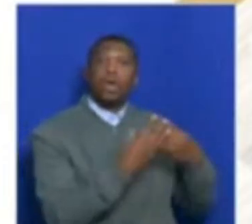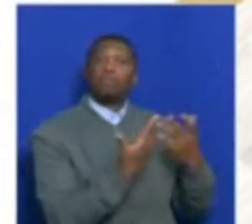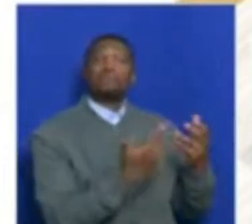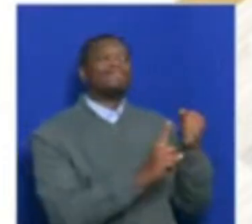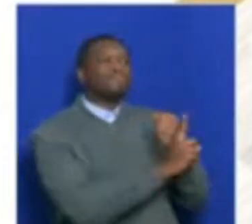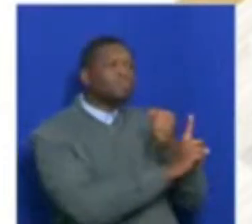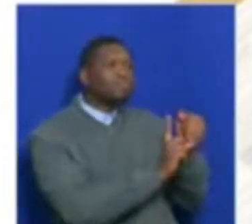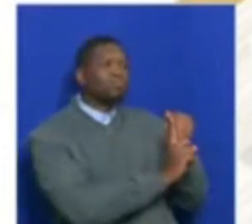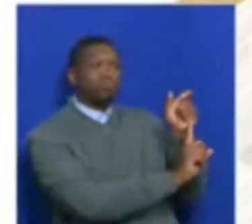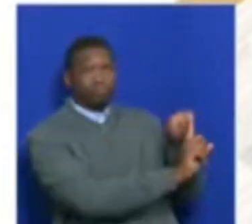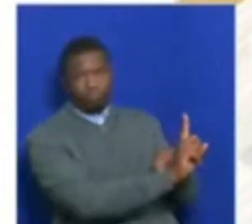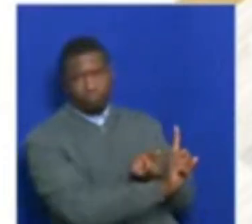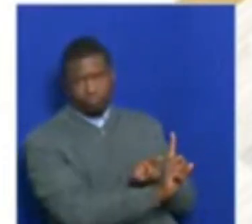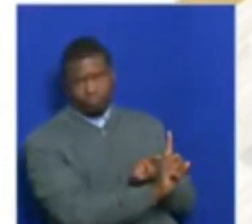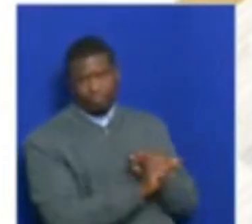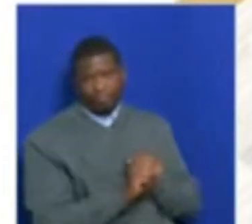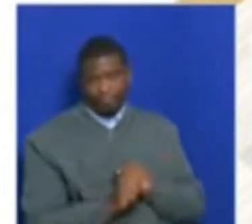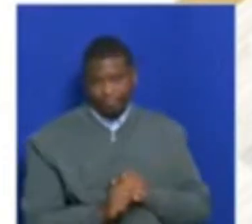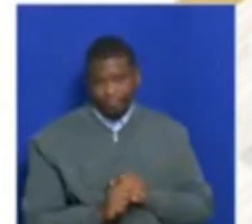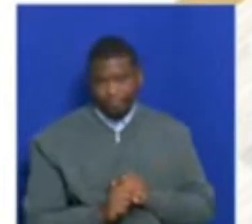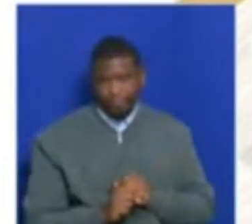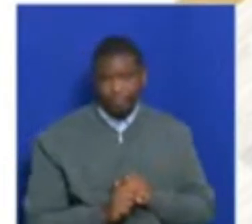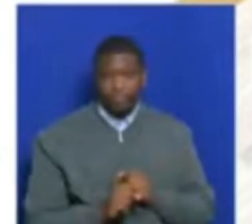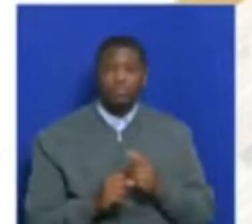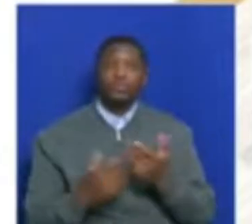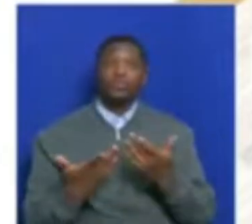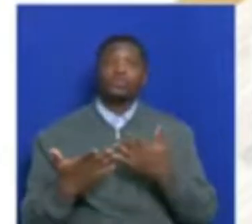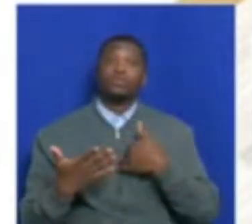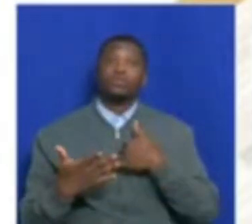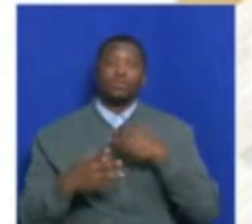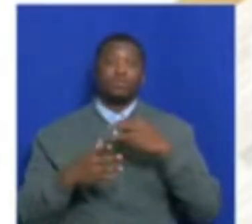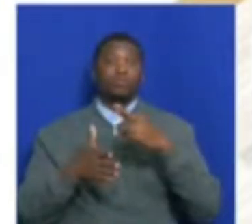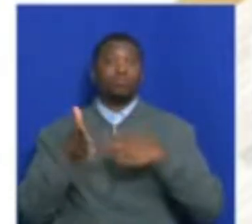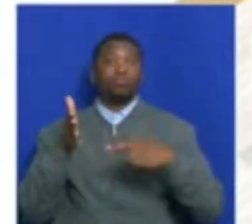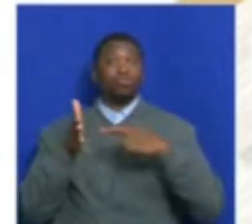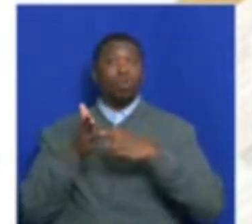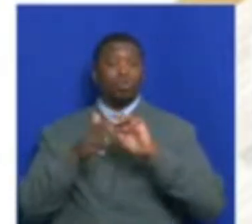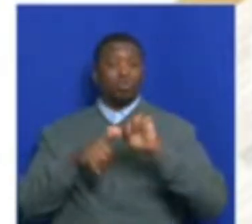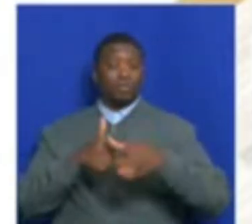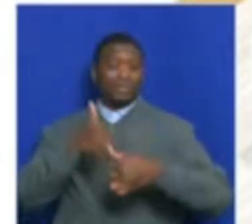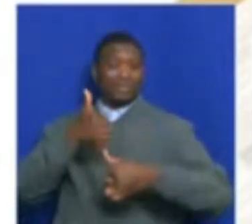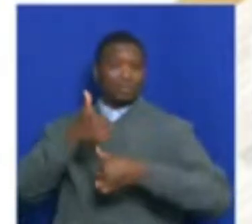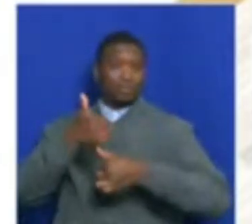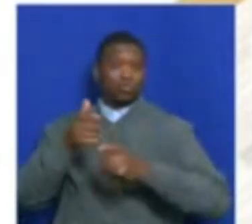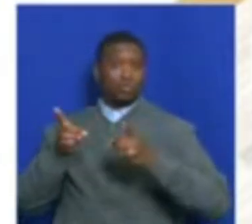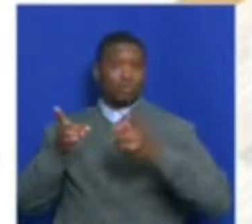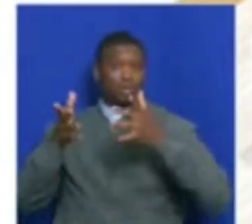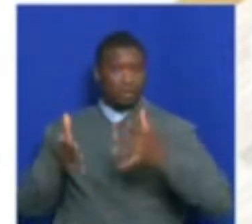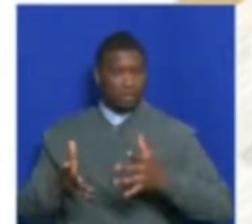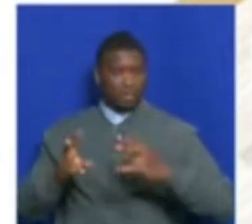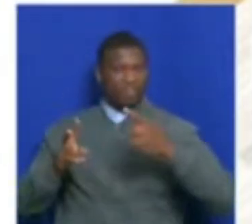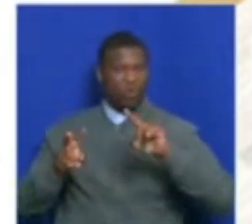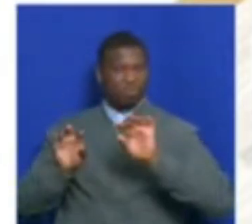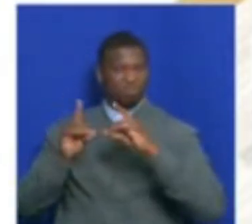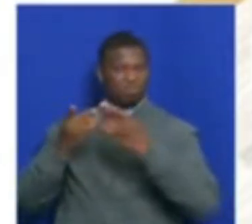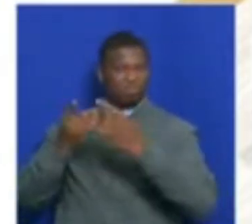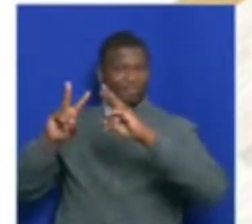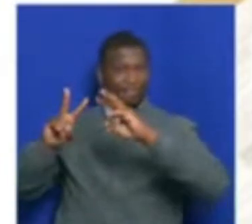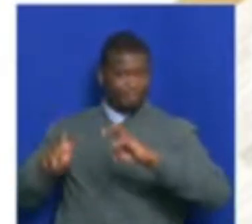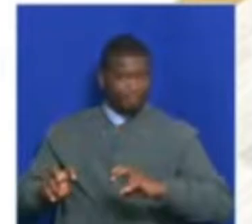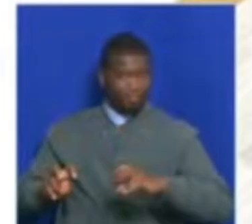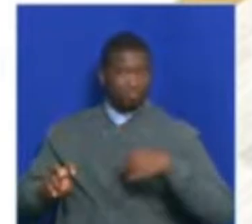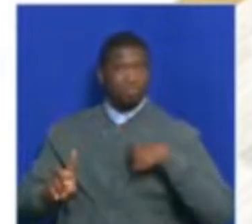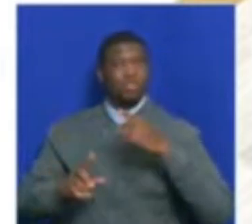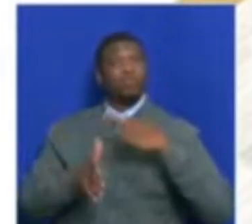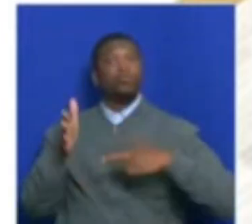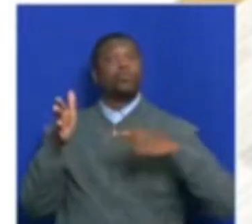As the Deputy Director Investigations, I ensure that the members from the investigation component are well versed